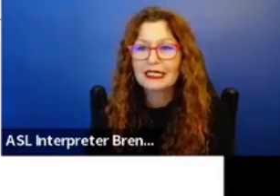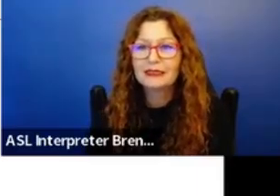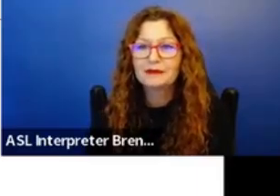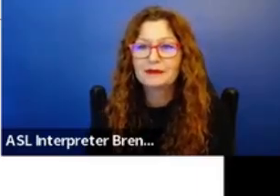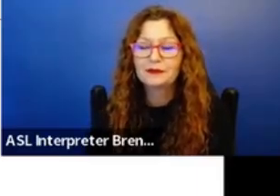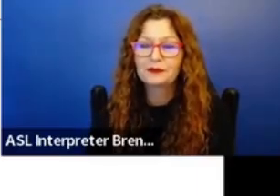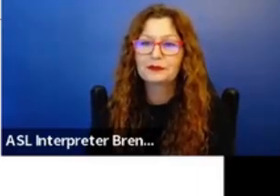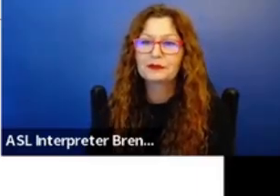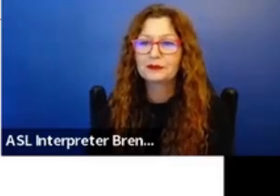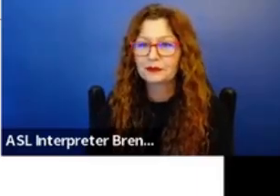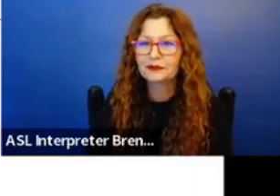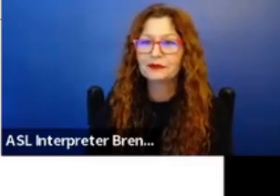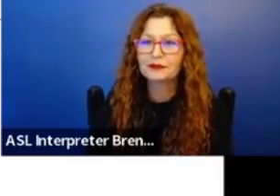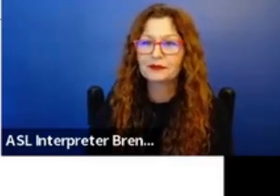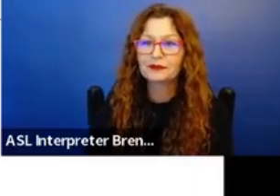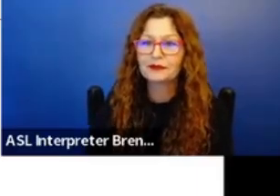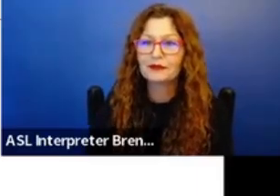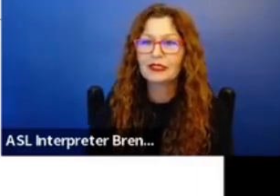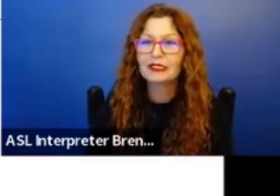C.